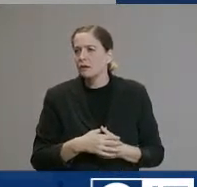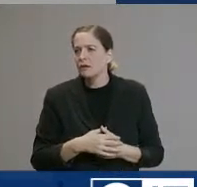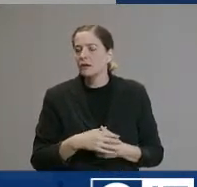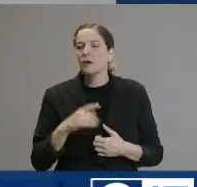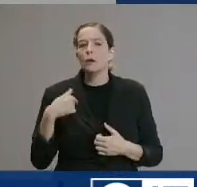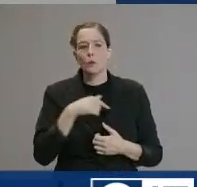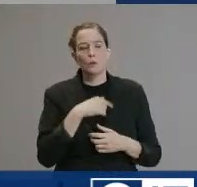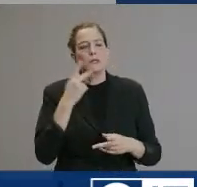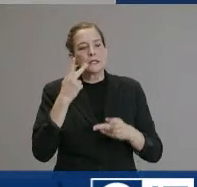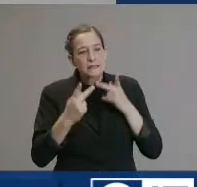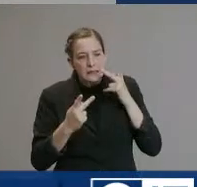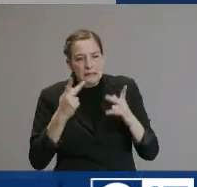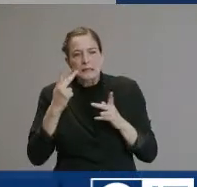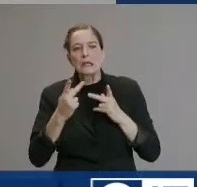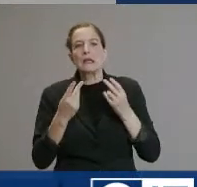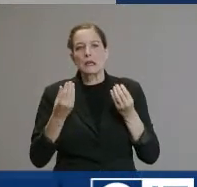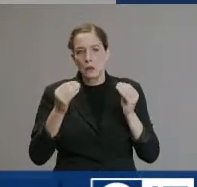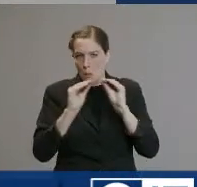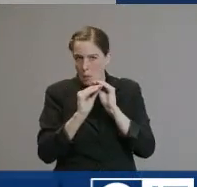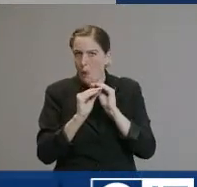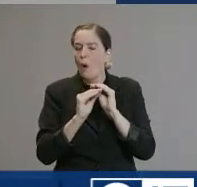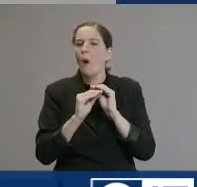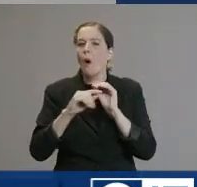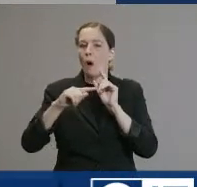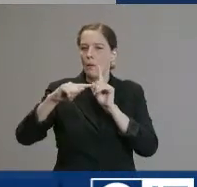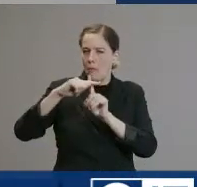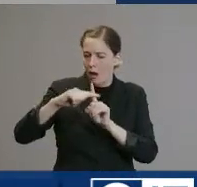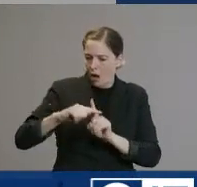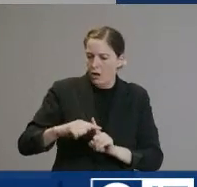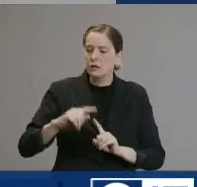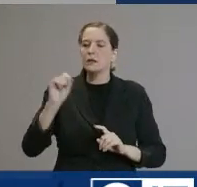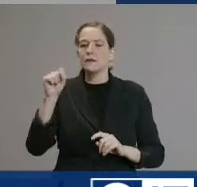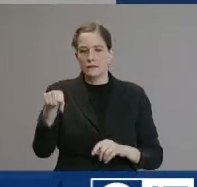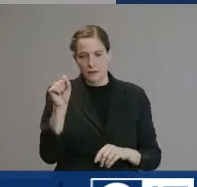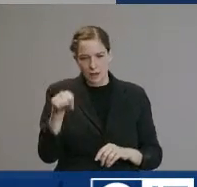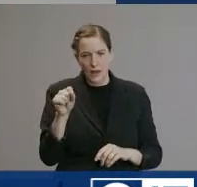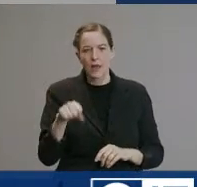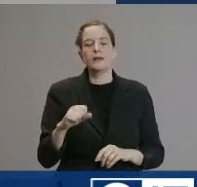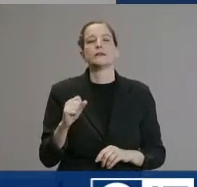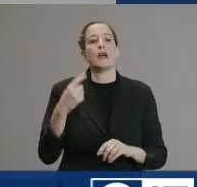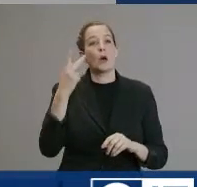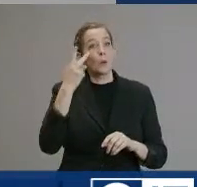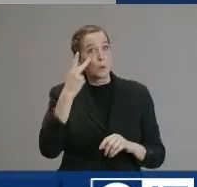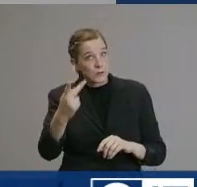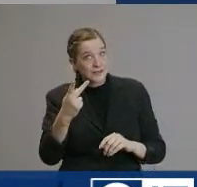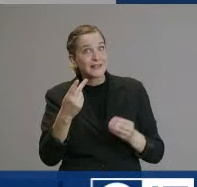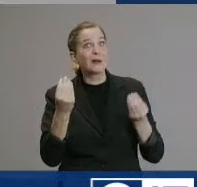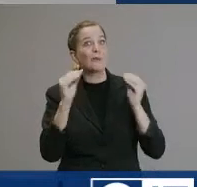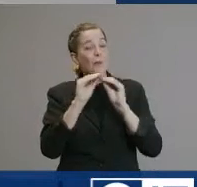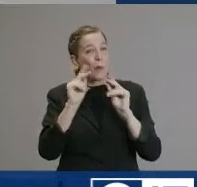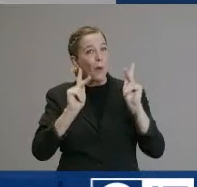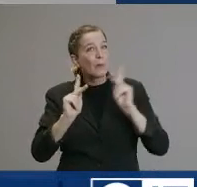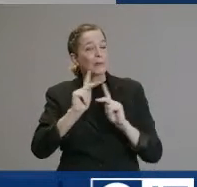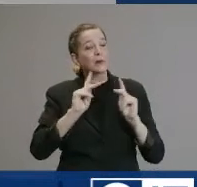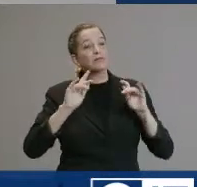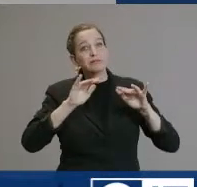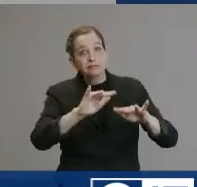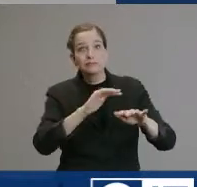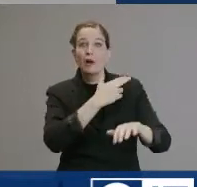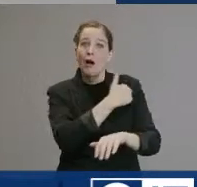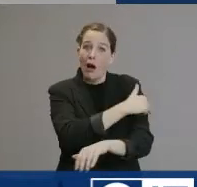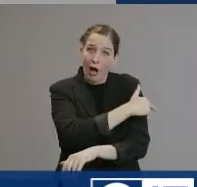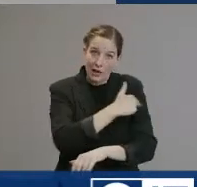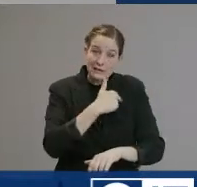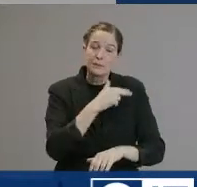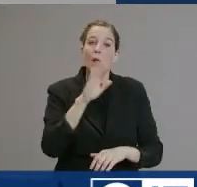some other numbers here, and an increase in total hospitalizations by day, and a pretty steady increase in the percentage of positive